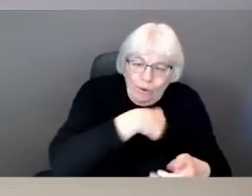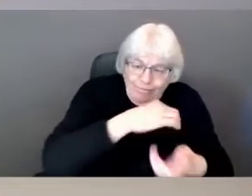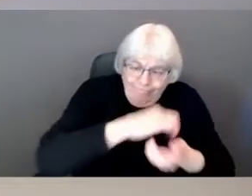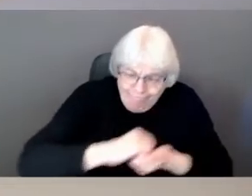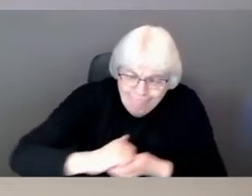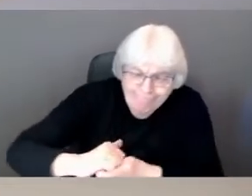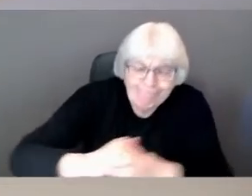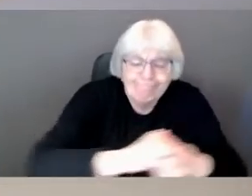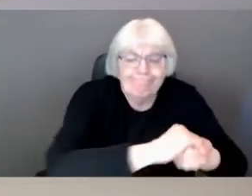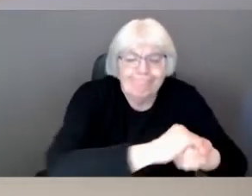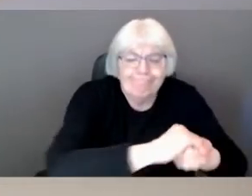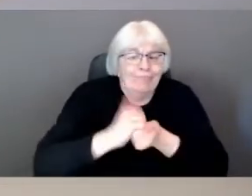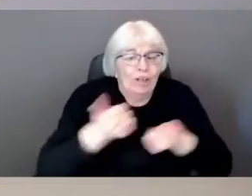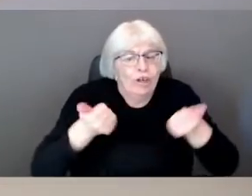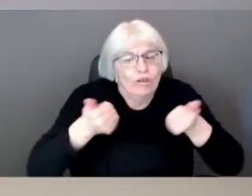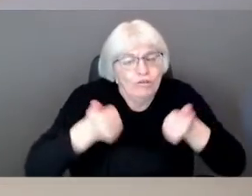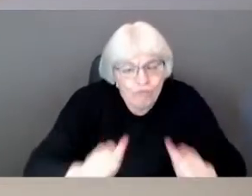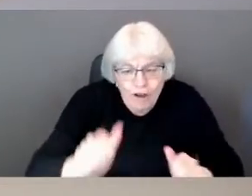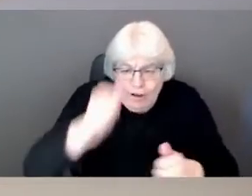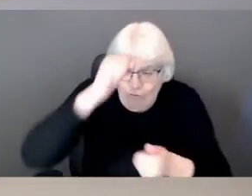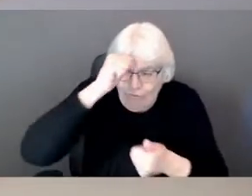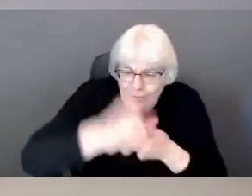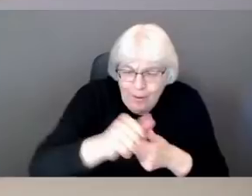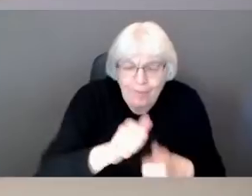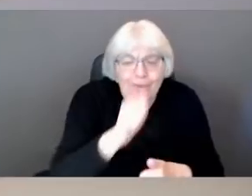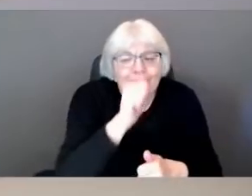patient and be kind. Thank you.